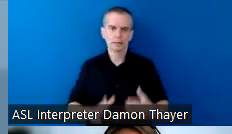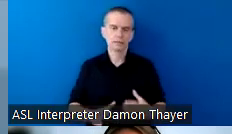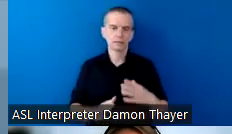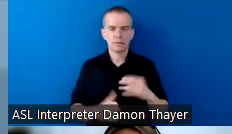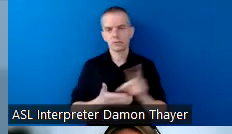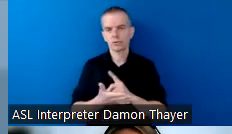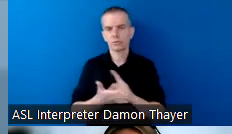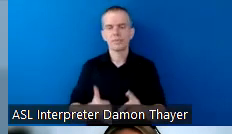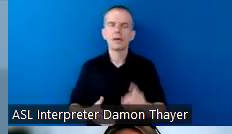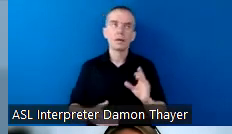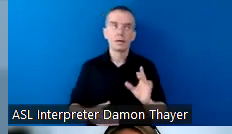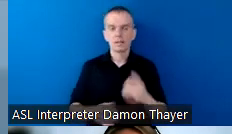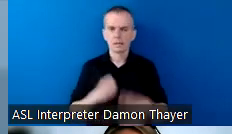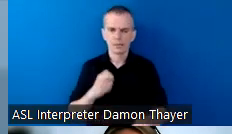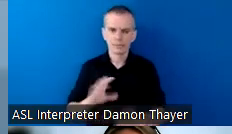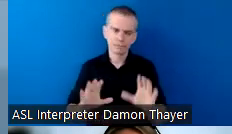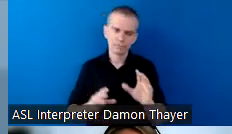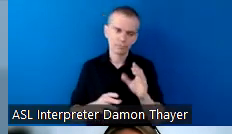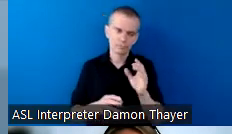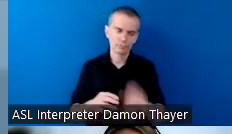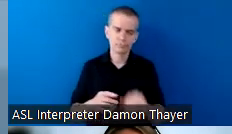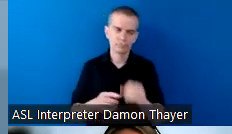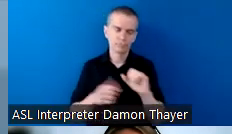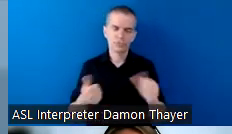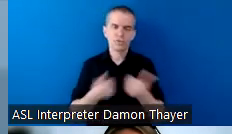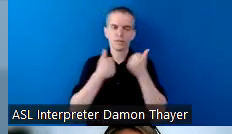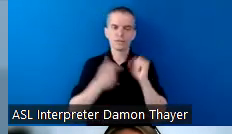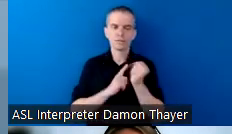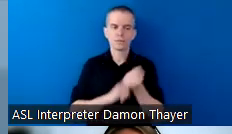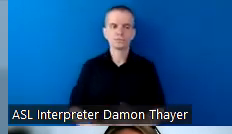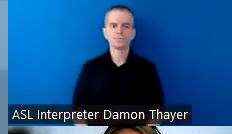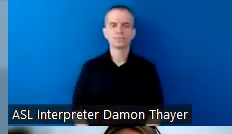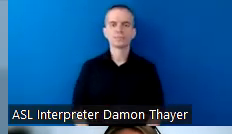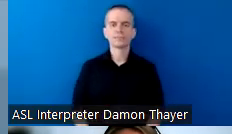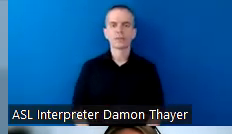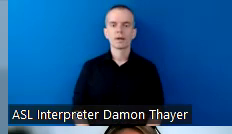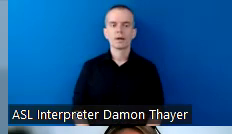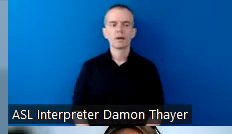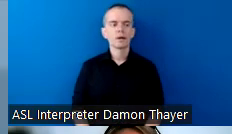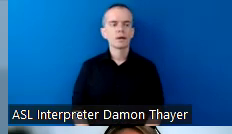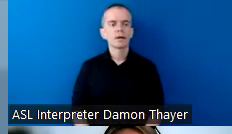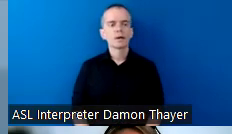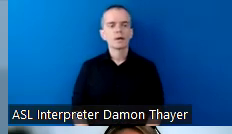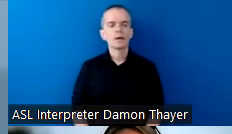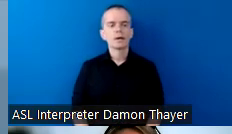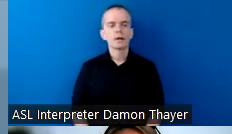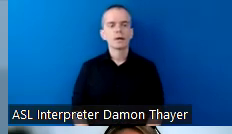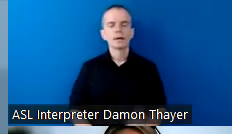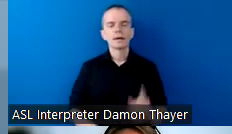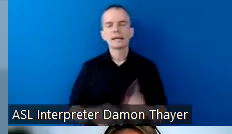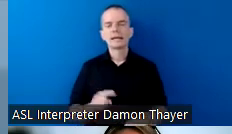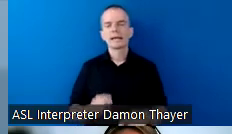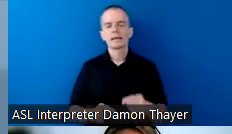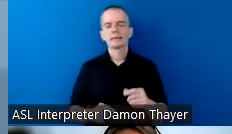And that can be very challenging in those situations. A person may not deny access to a listing service for real estate, so